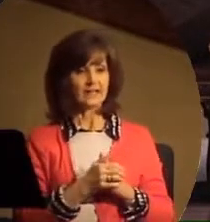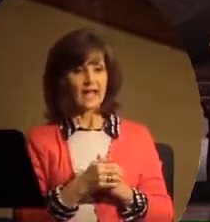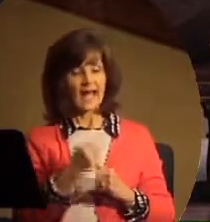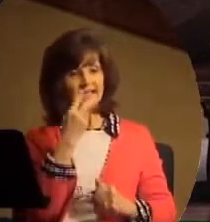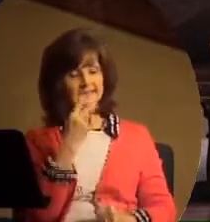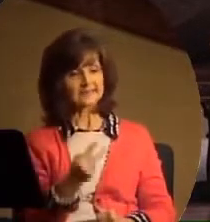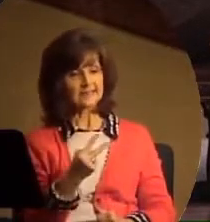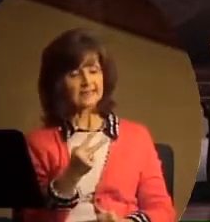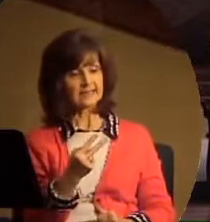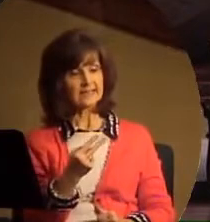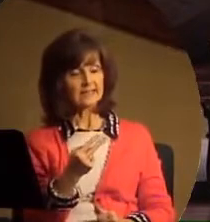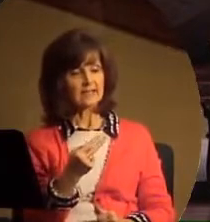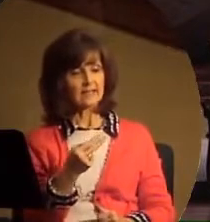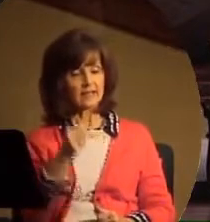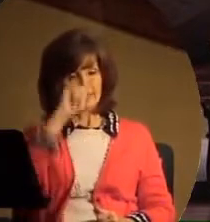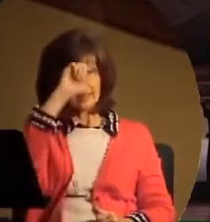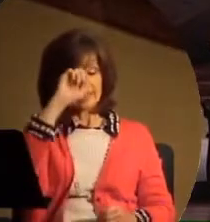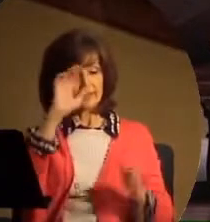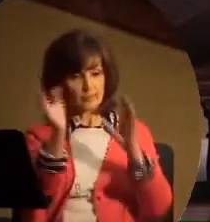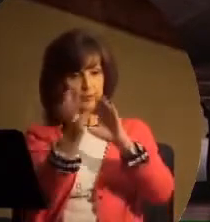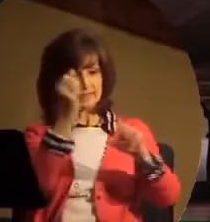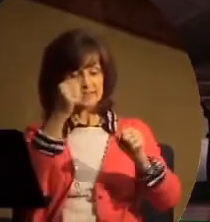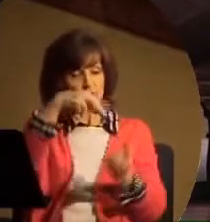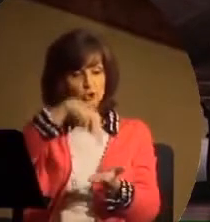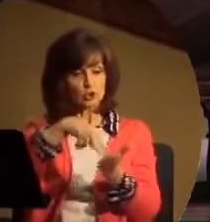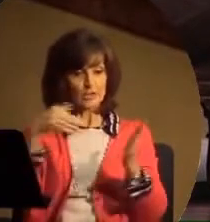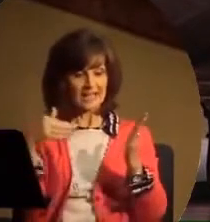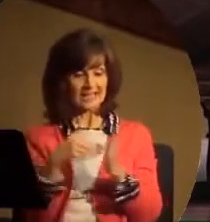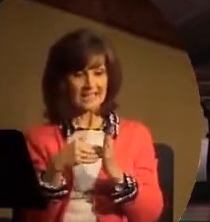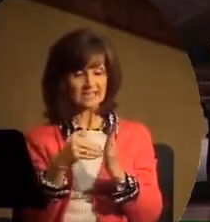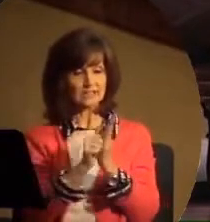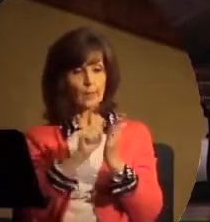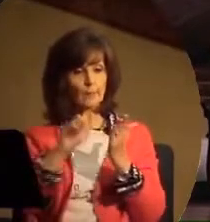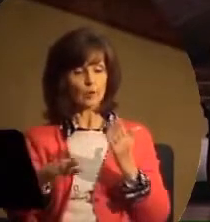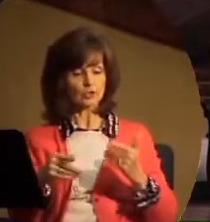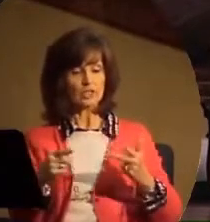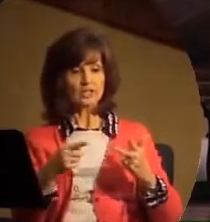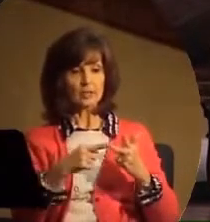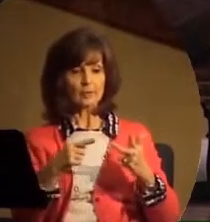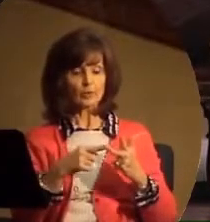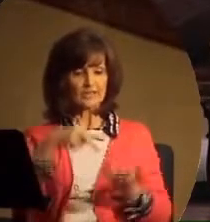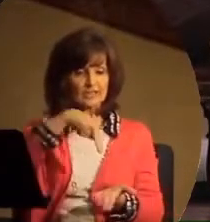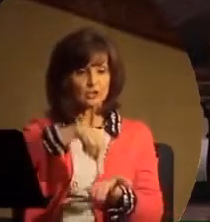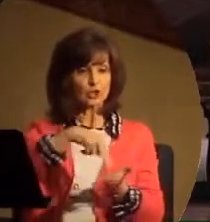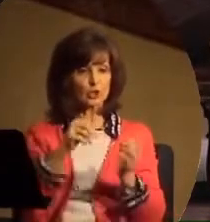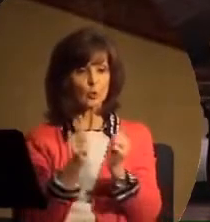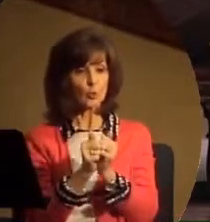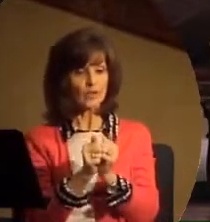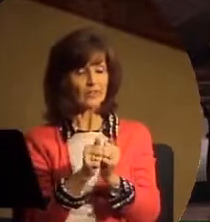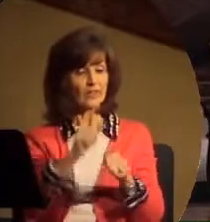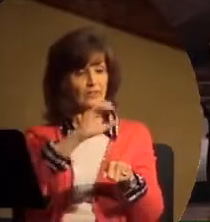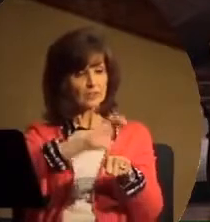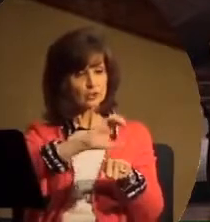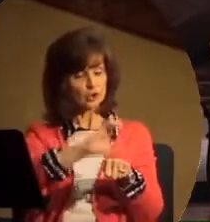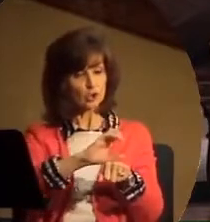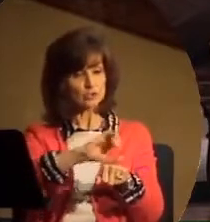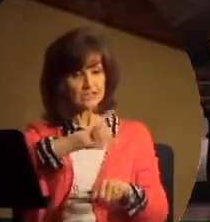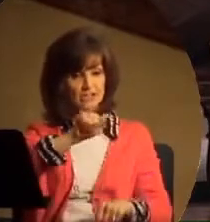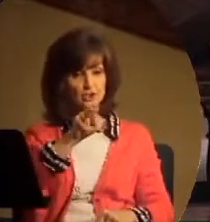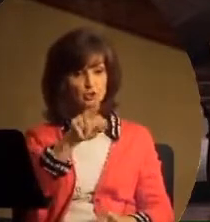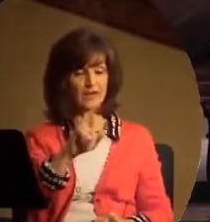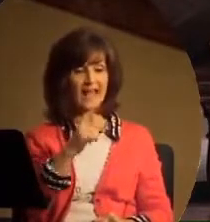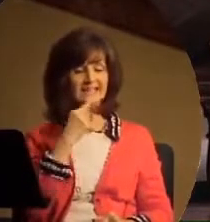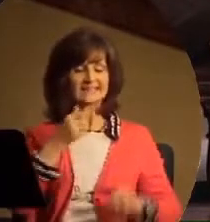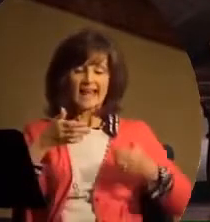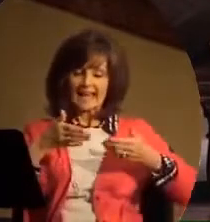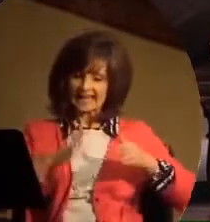see that he stood against abortion. Number three, he stood with the church. I mean, thank God he said back in July,